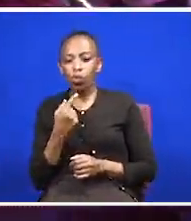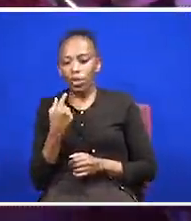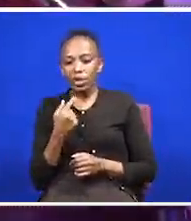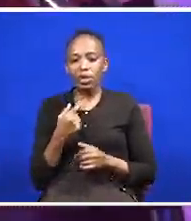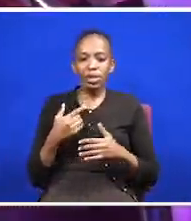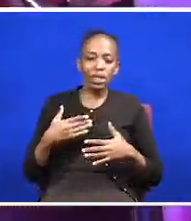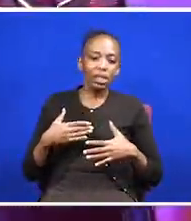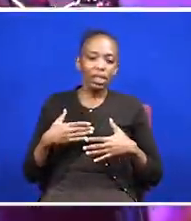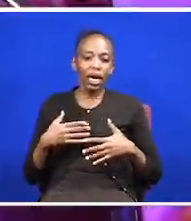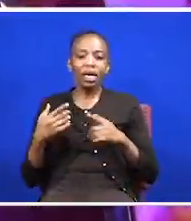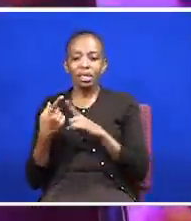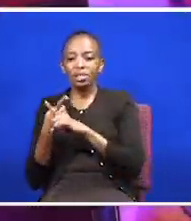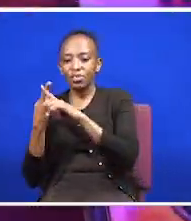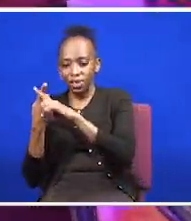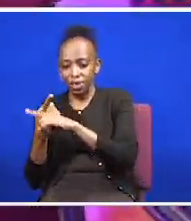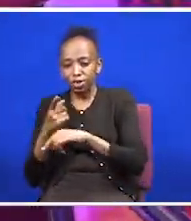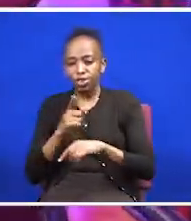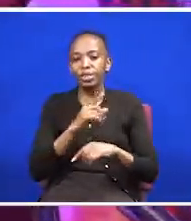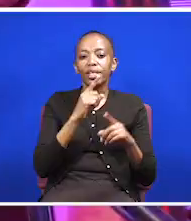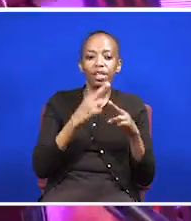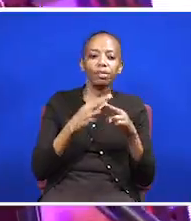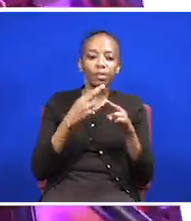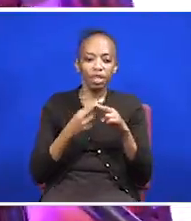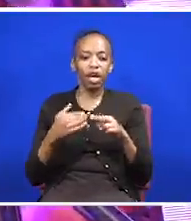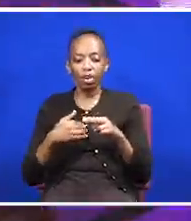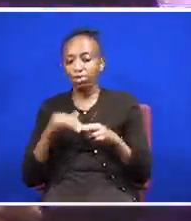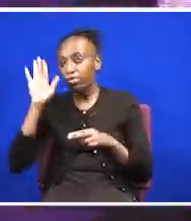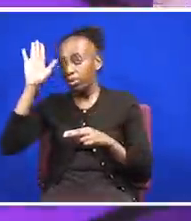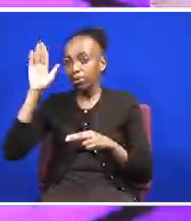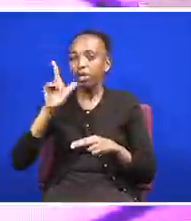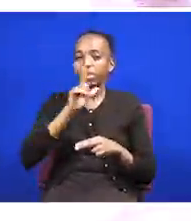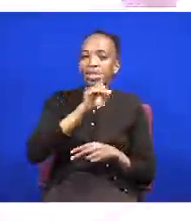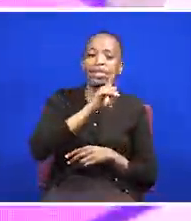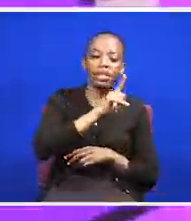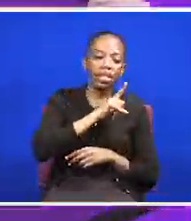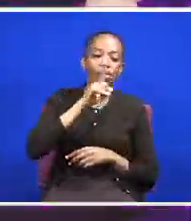Yeni Elohim Adonai Eligibo ni majina yake.